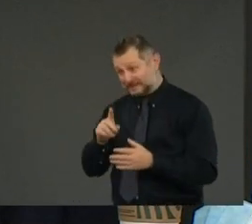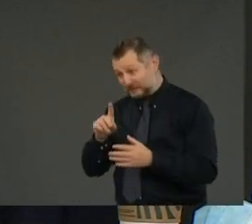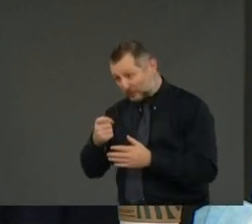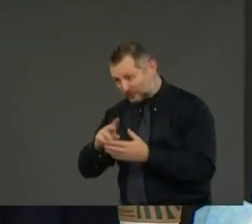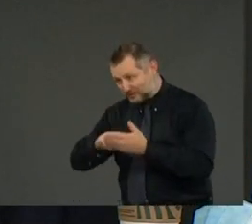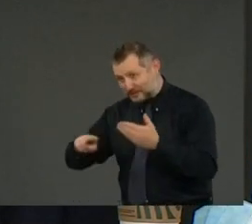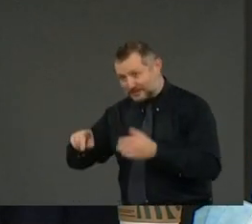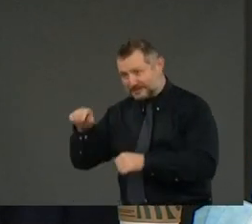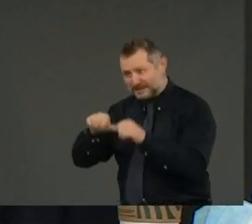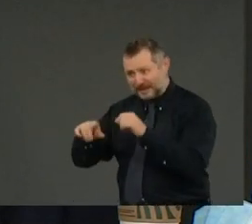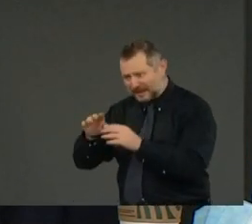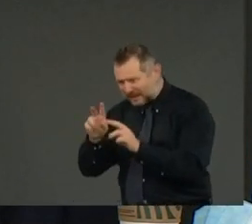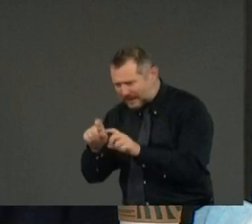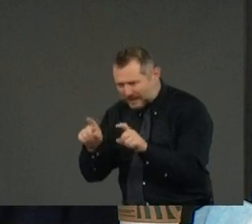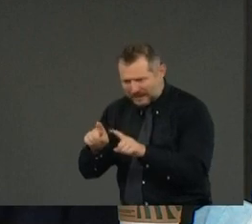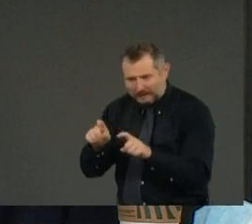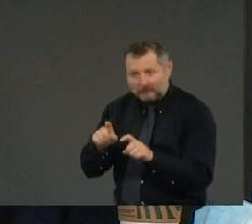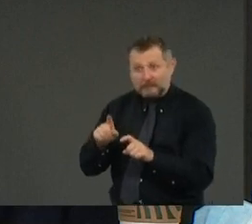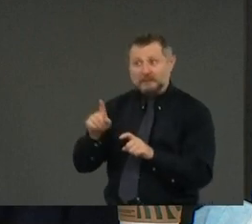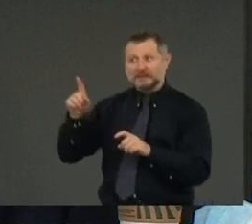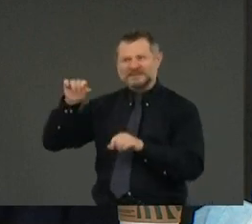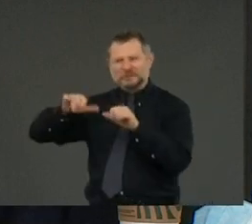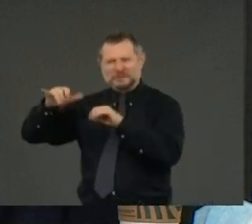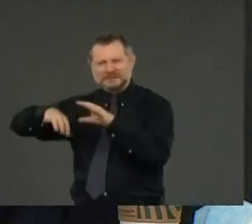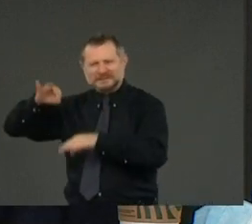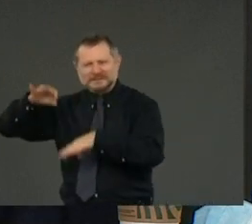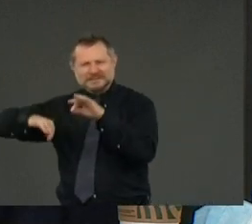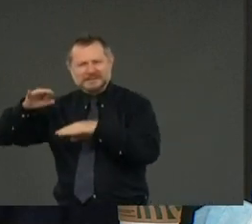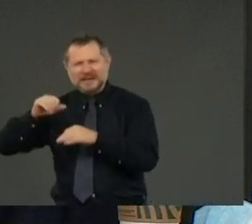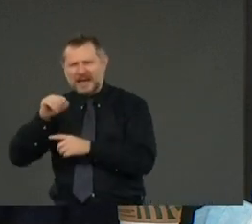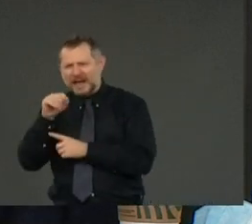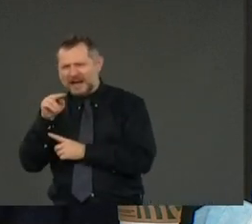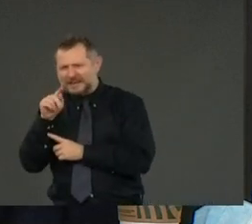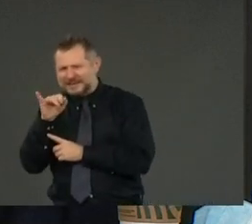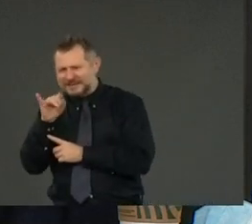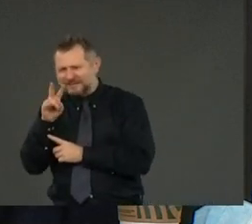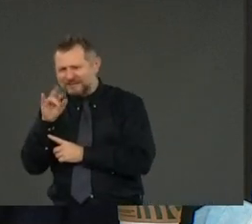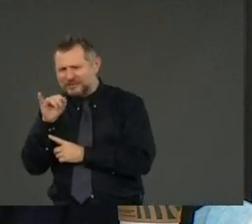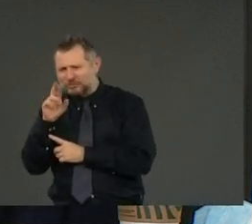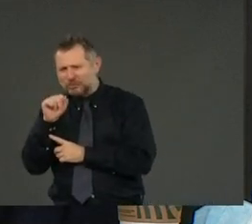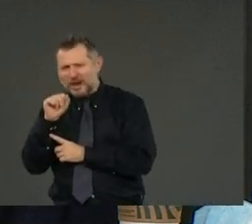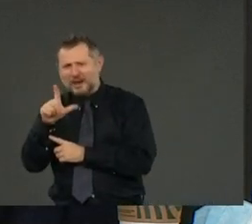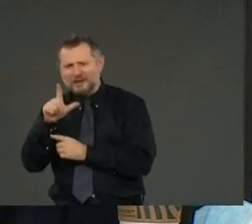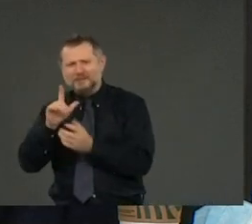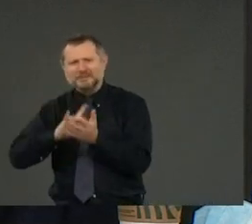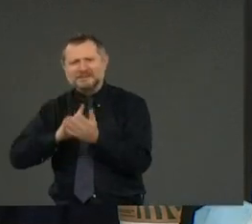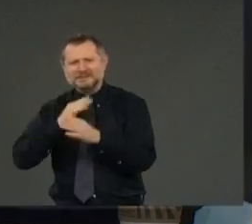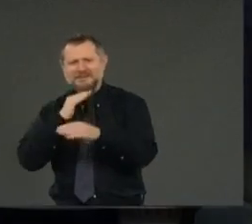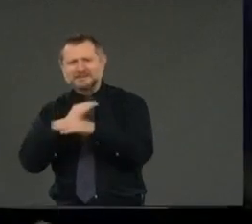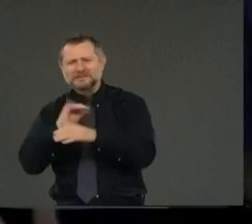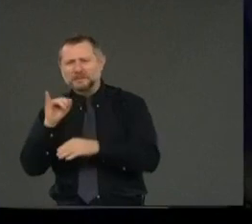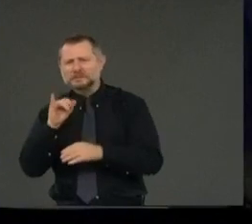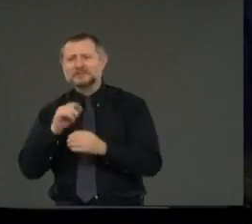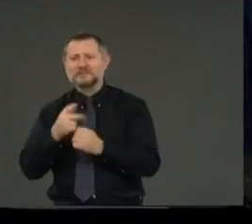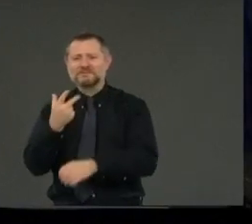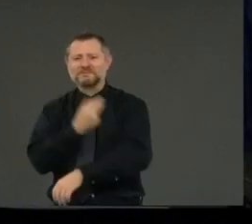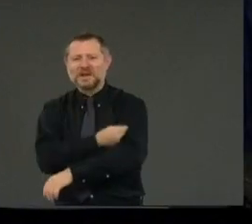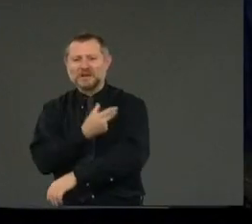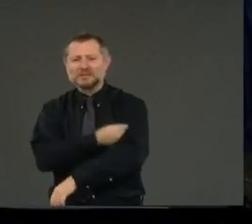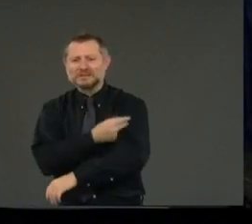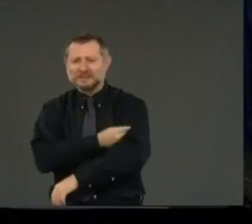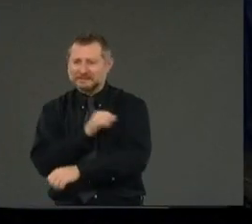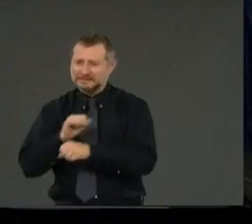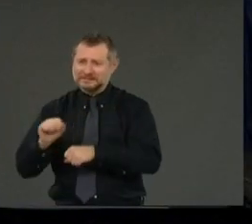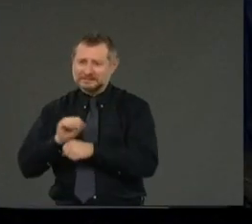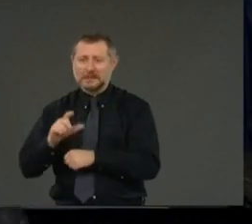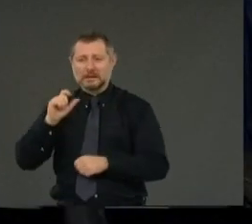a viral, antiviral. We're working on that. And obviously the work on a vaccine, which we're going to continue to do. Can I comment on that?